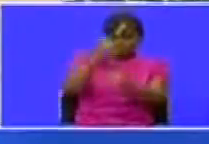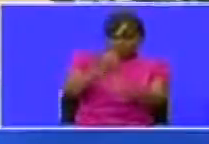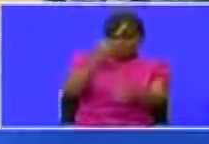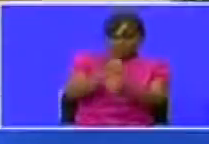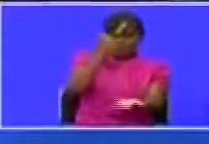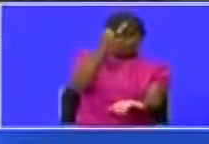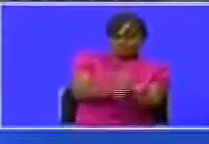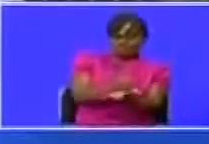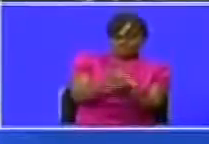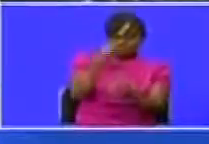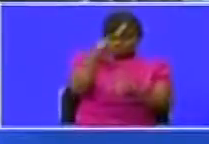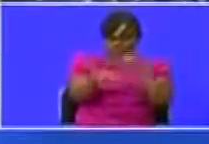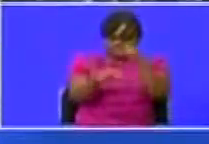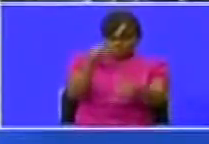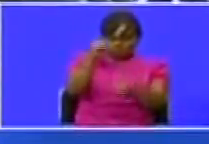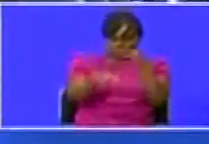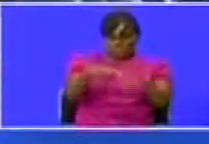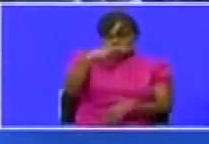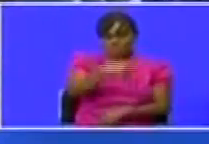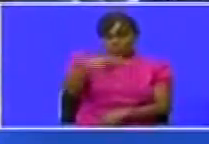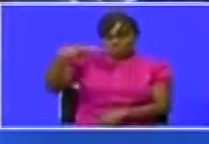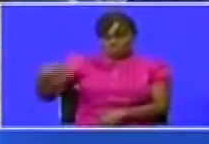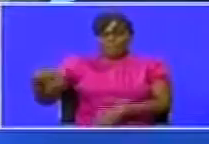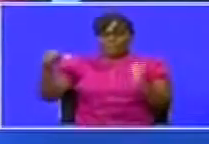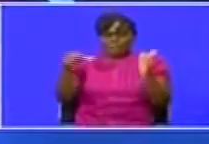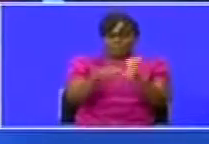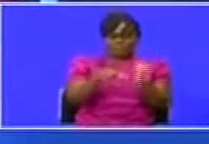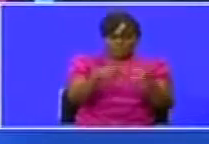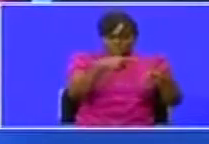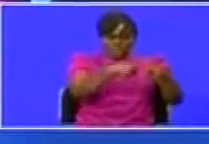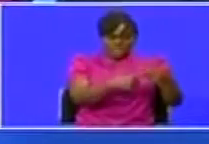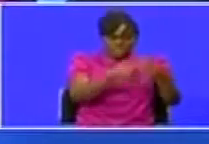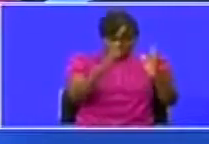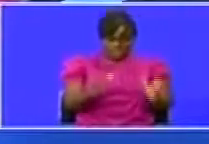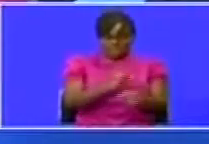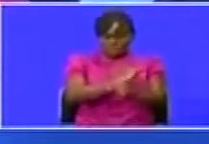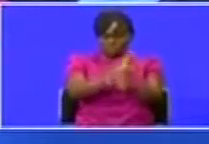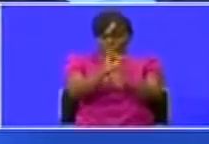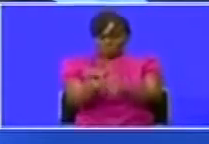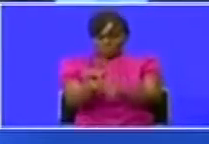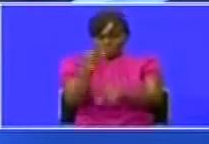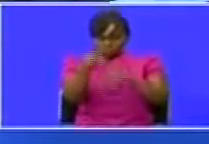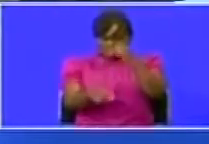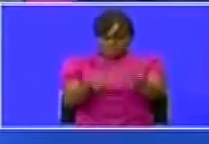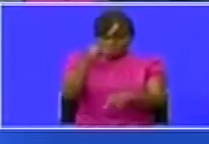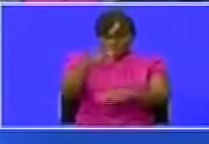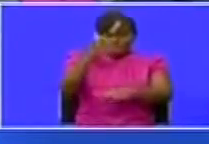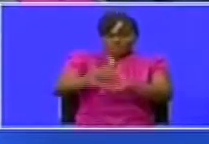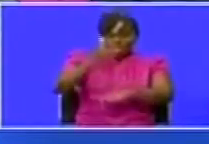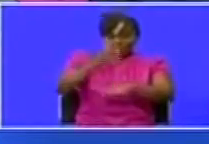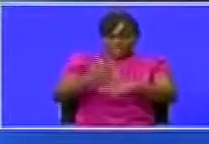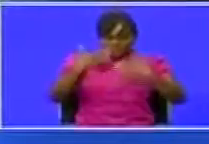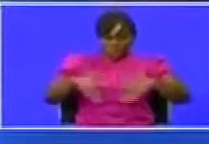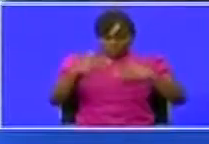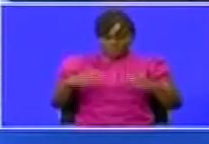the blame game continued over the Huruma tragedy. Engineers and architects are blaming quacks who have invaded their